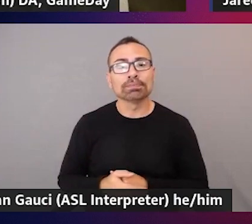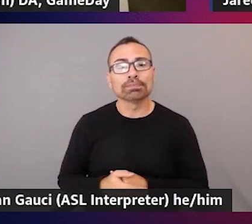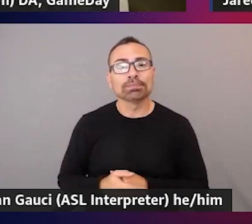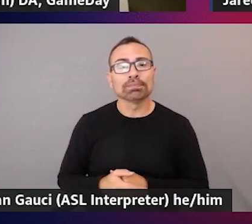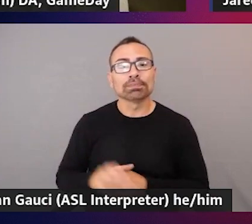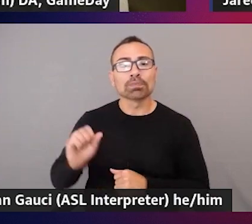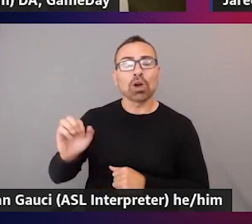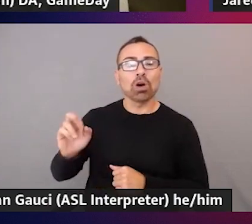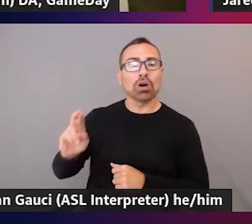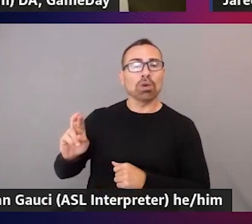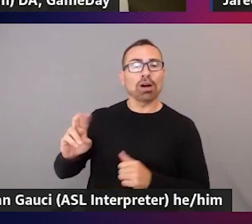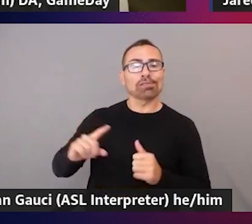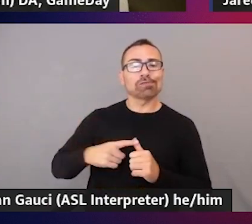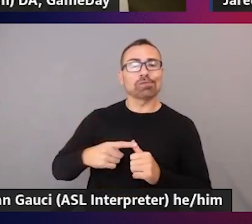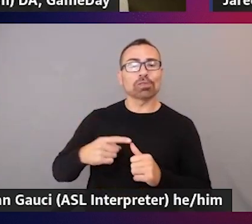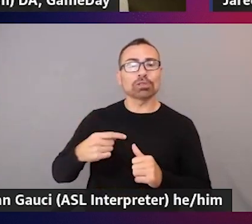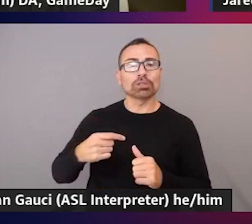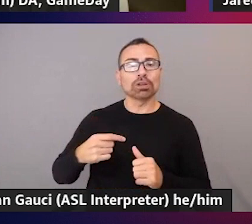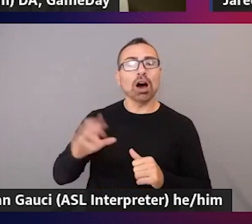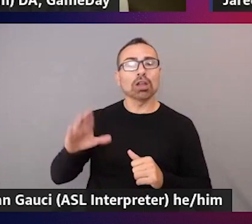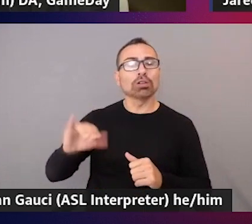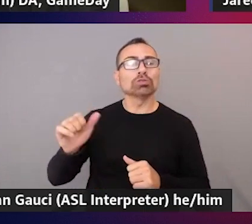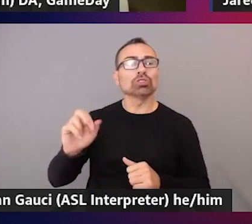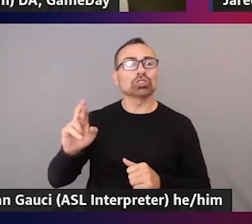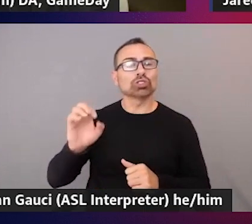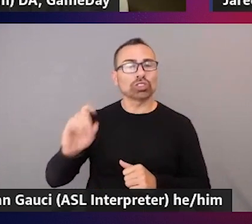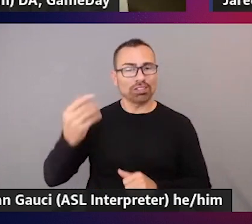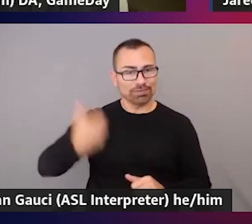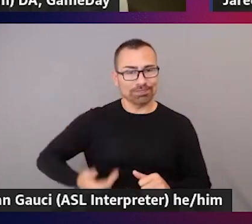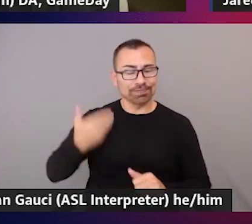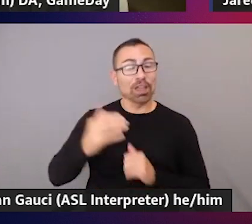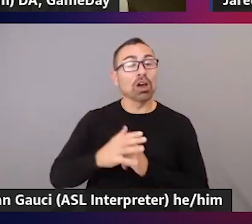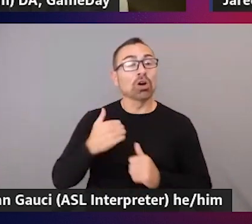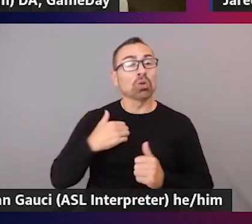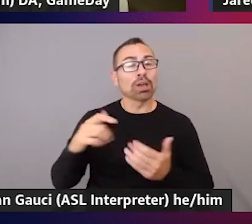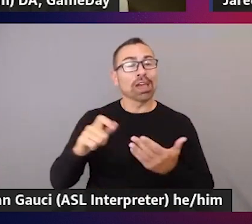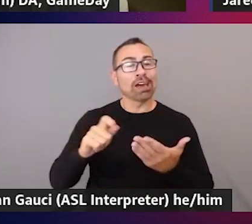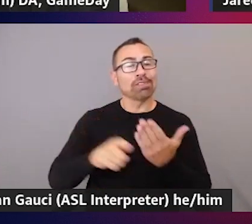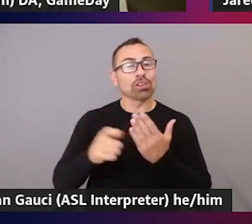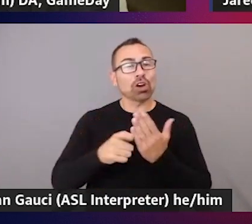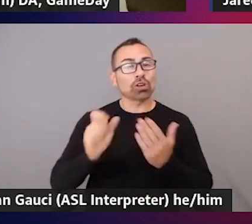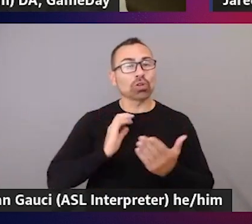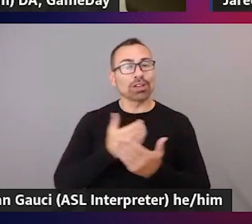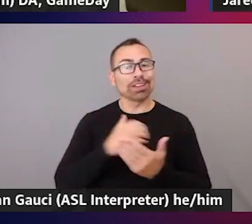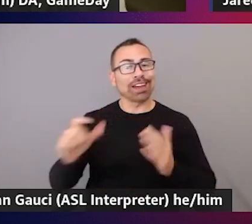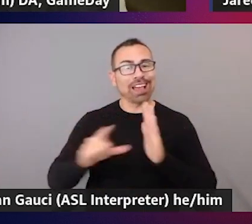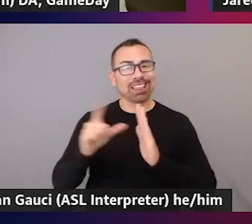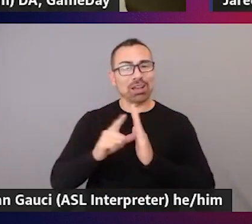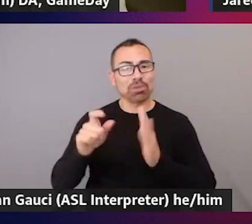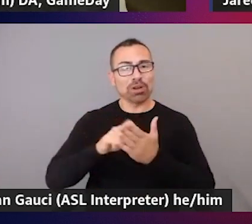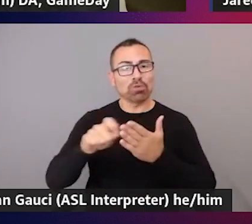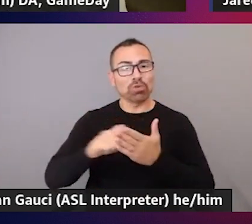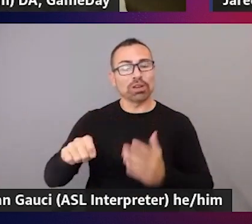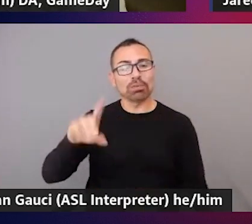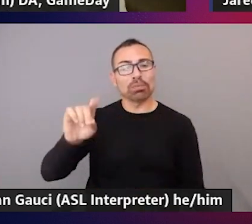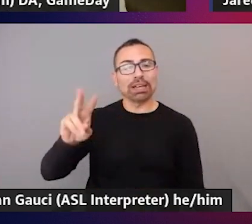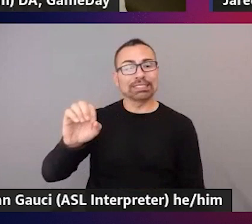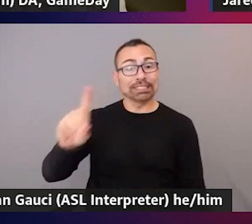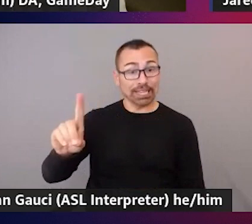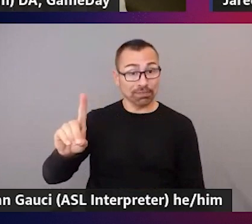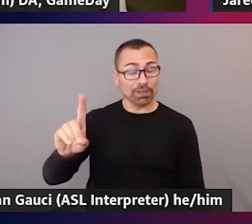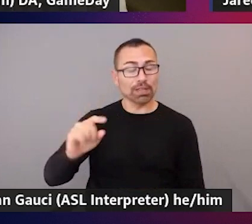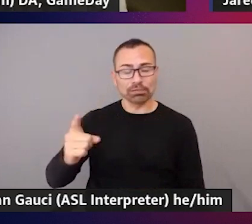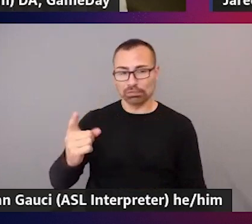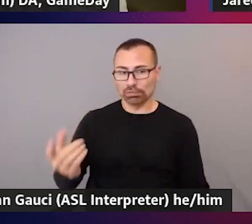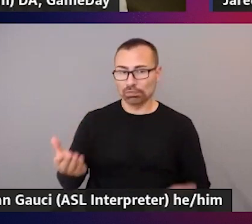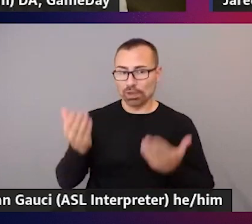an article in our builders library written by David Janacek on this. And I definitely recommend, go read that. It gives some great